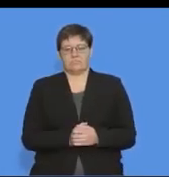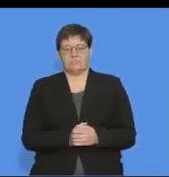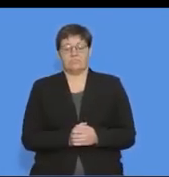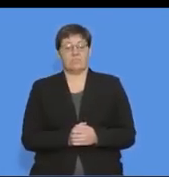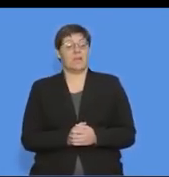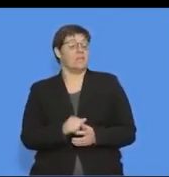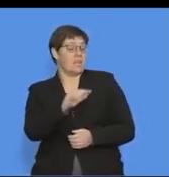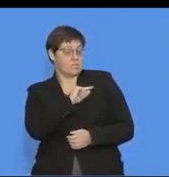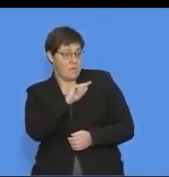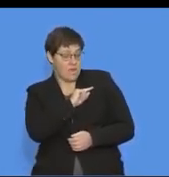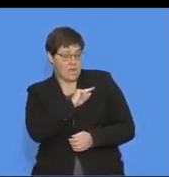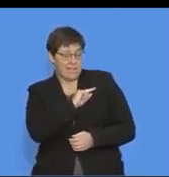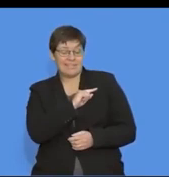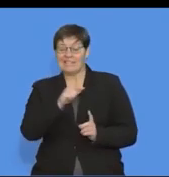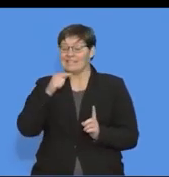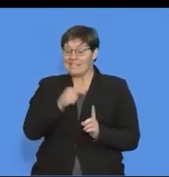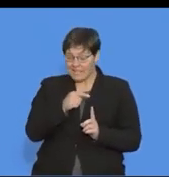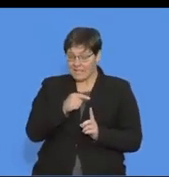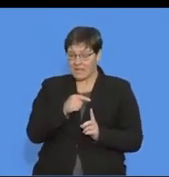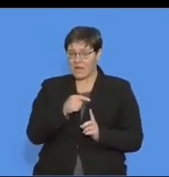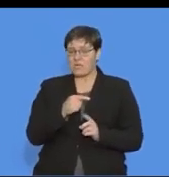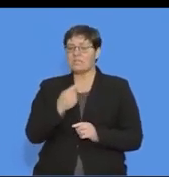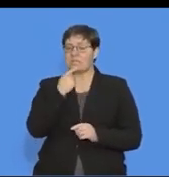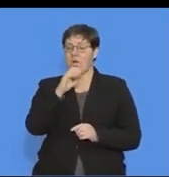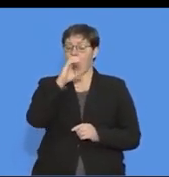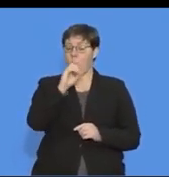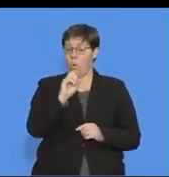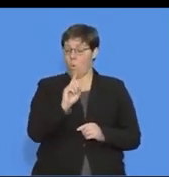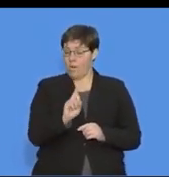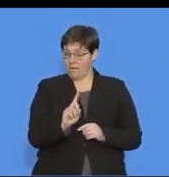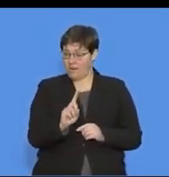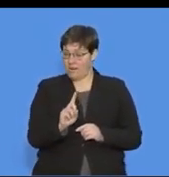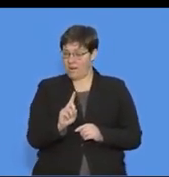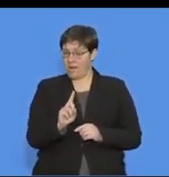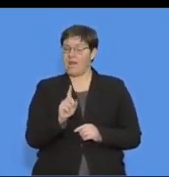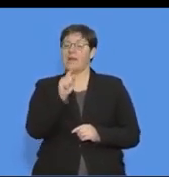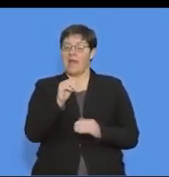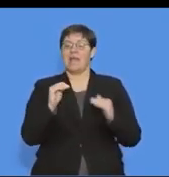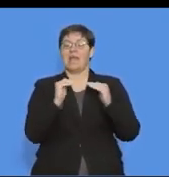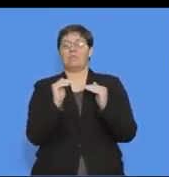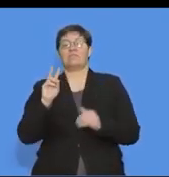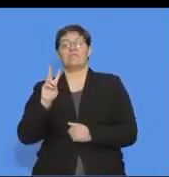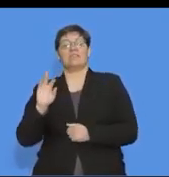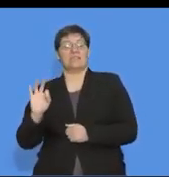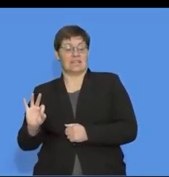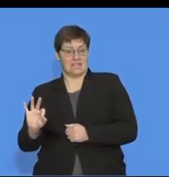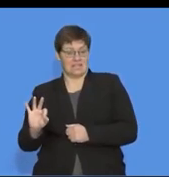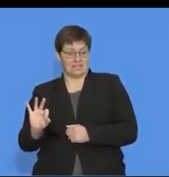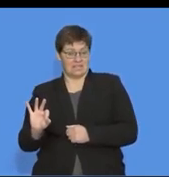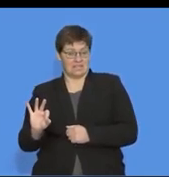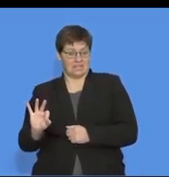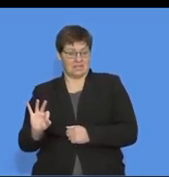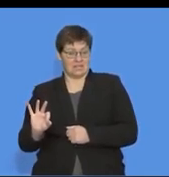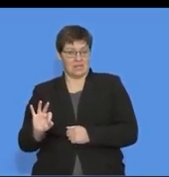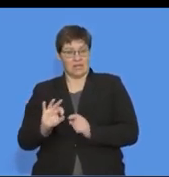Therefore, based on that, we can then just say O1, we know that it is equals to V3 and the whole